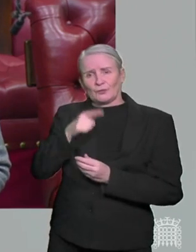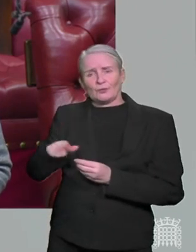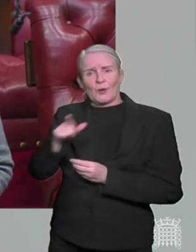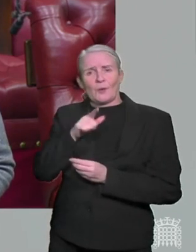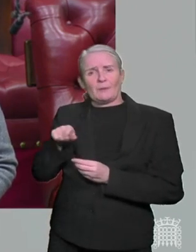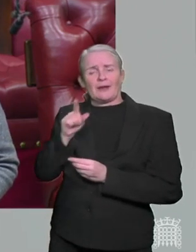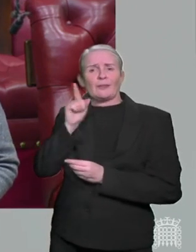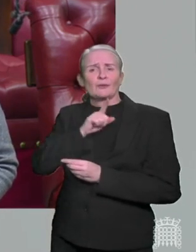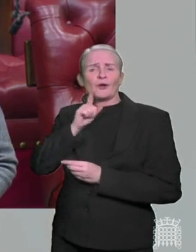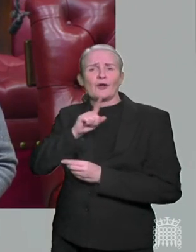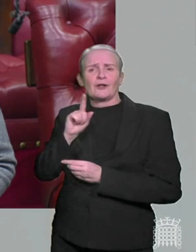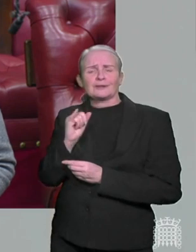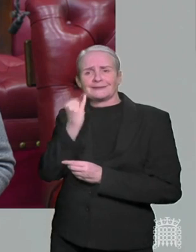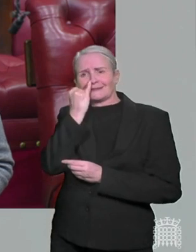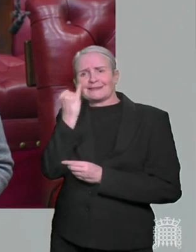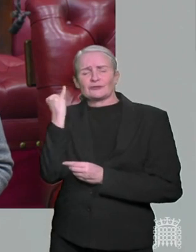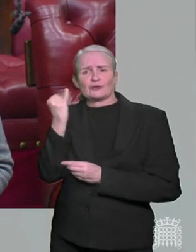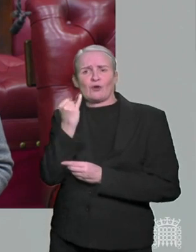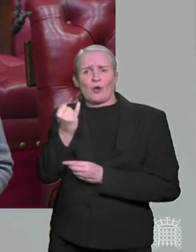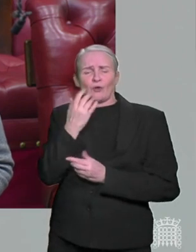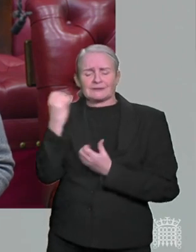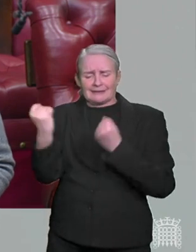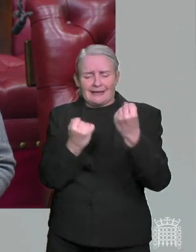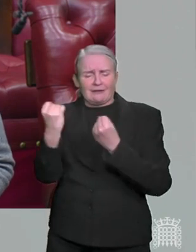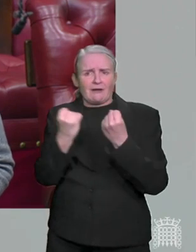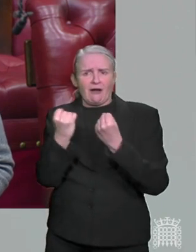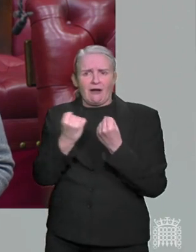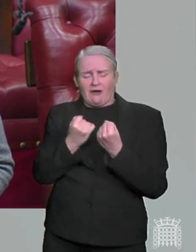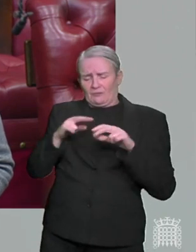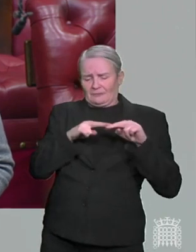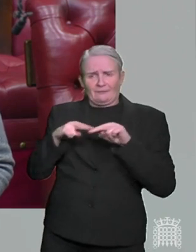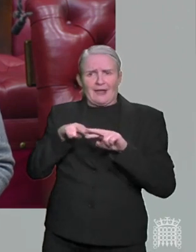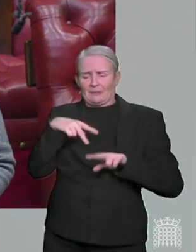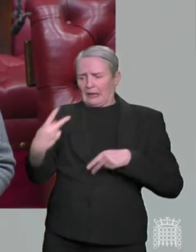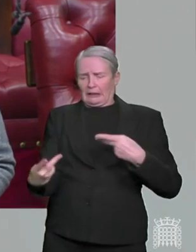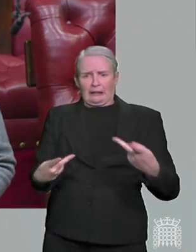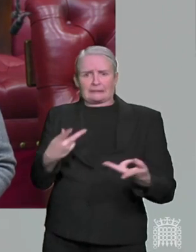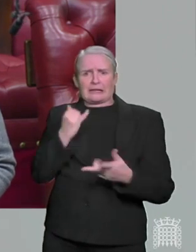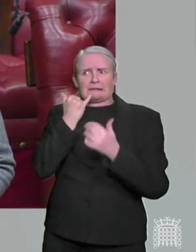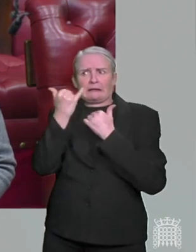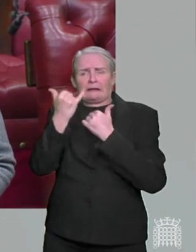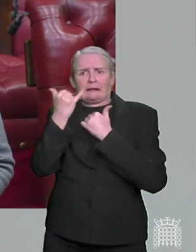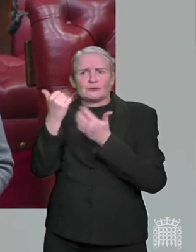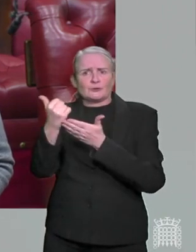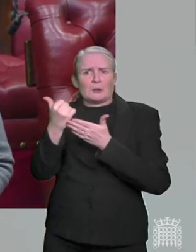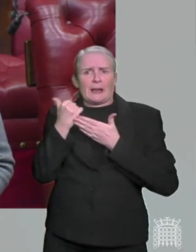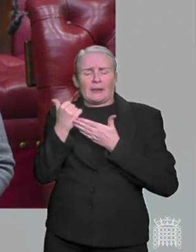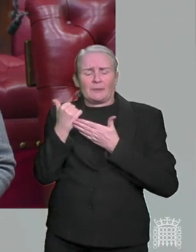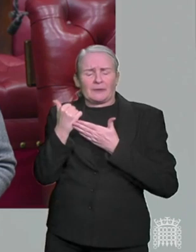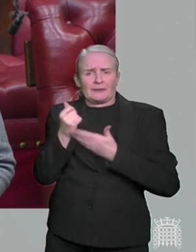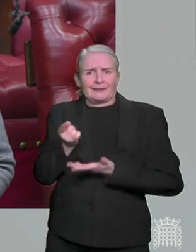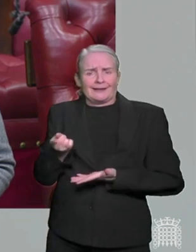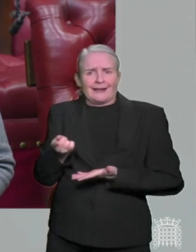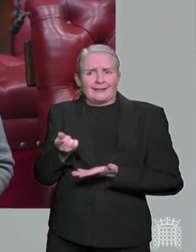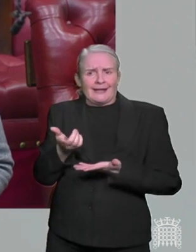Hind Rajab, calling for help in the midst of the bodies of her dead relatives, who appears to have died with